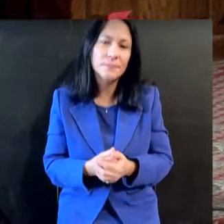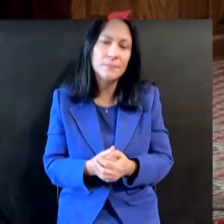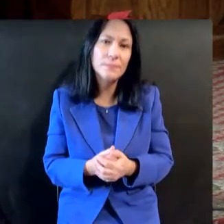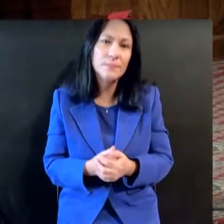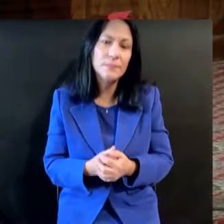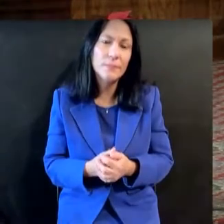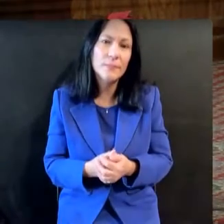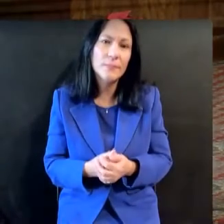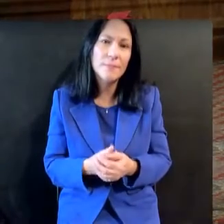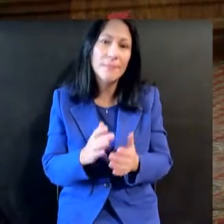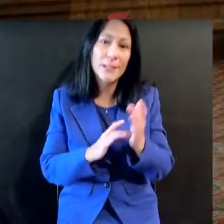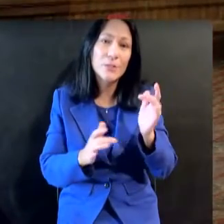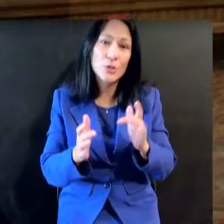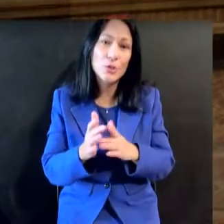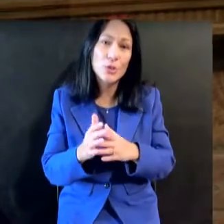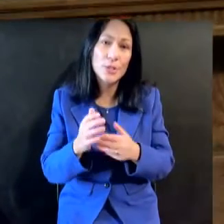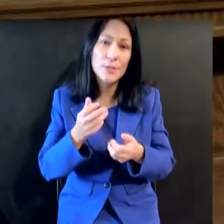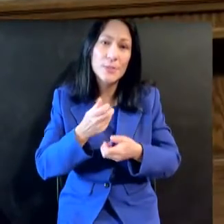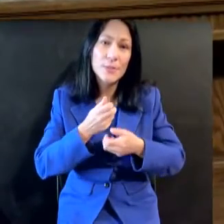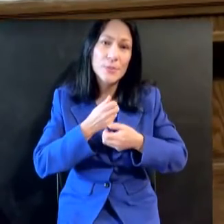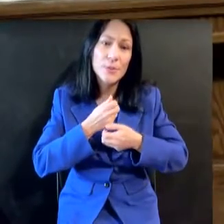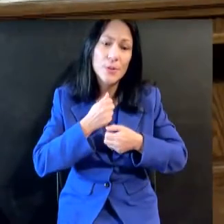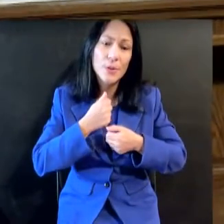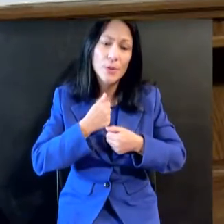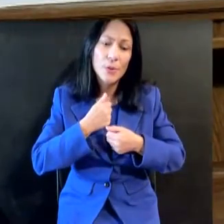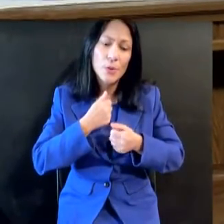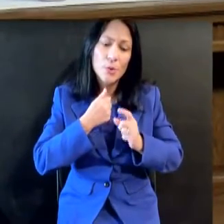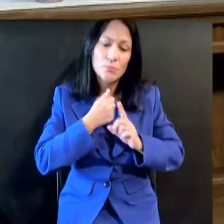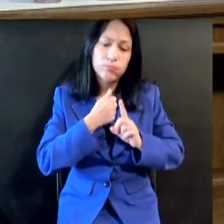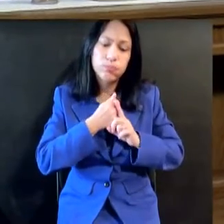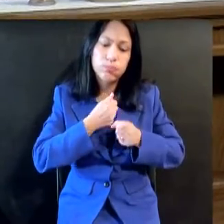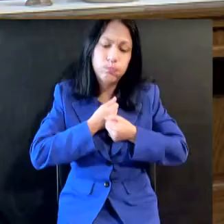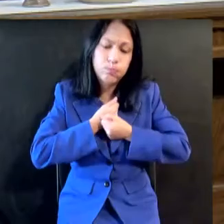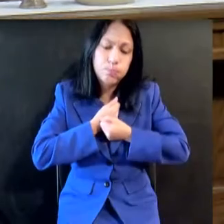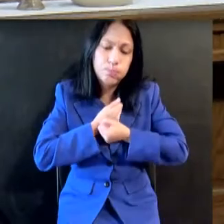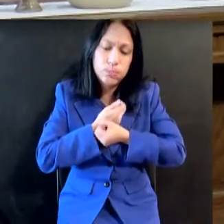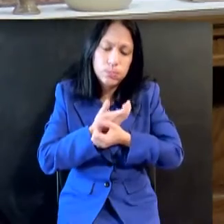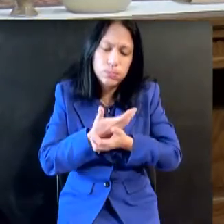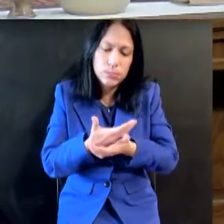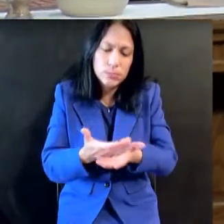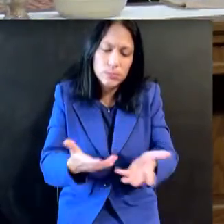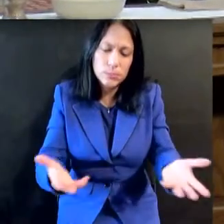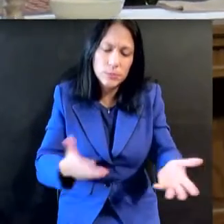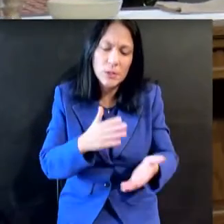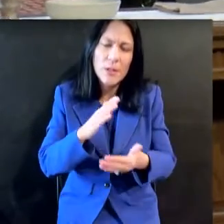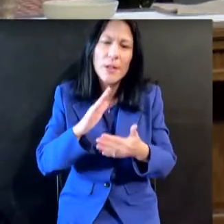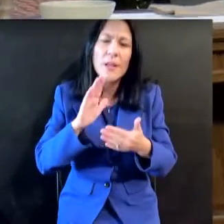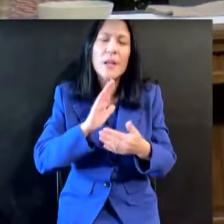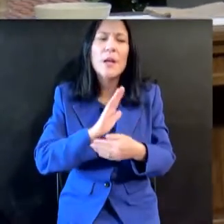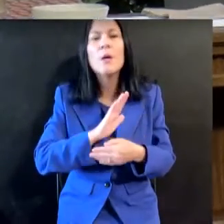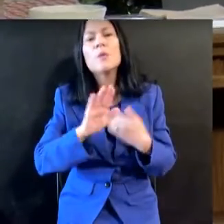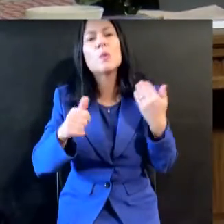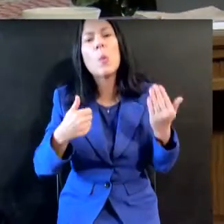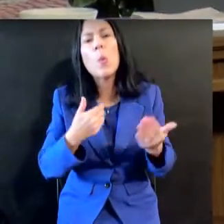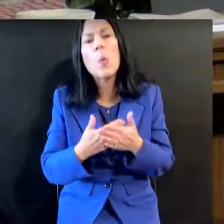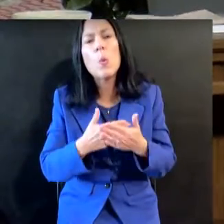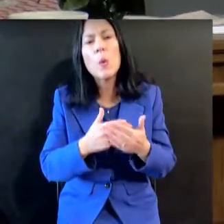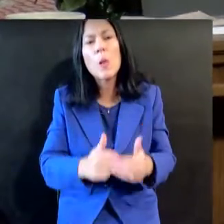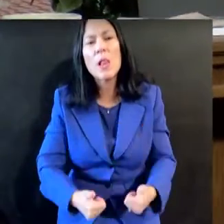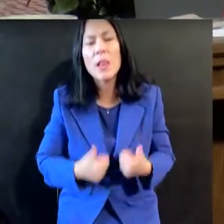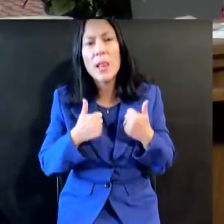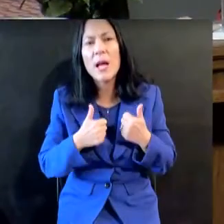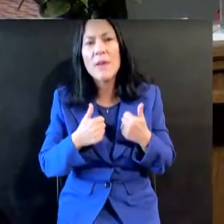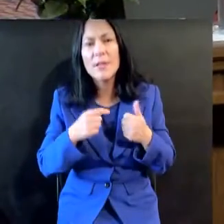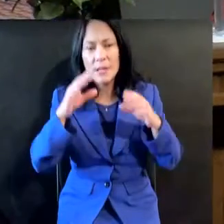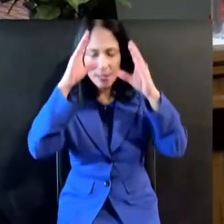He poured himself out to be born in the manger. He poured himself out all throughout his life in teaching, in healing, in walking,